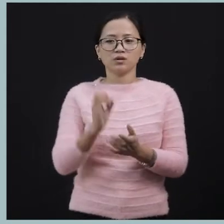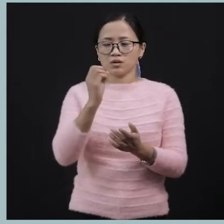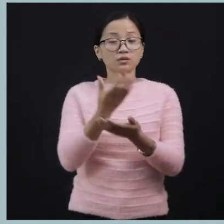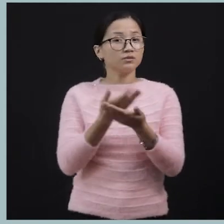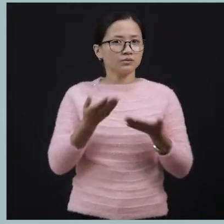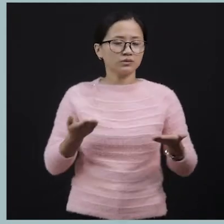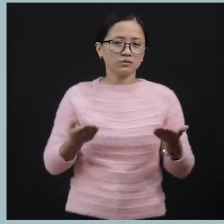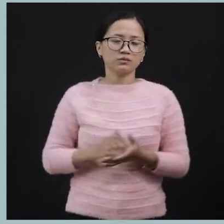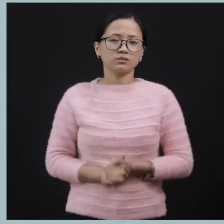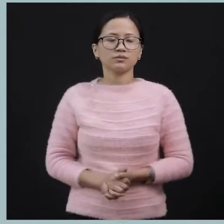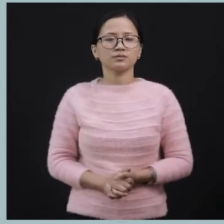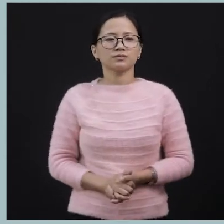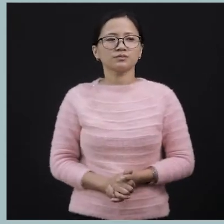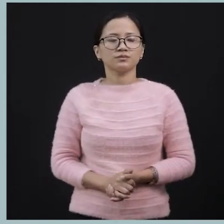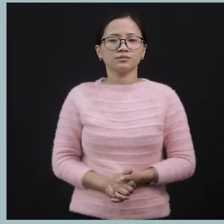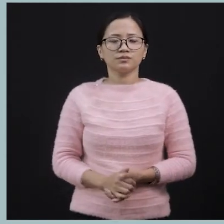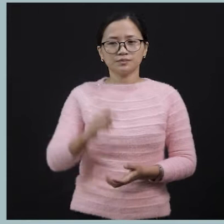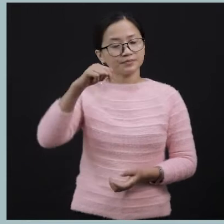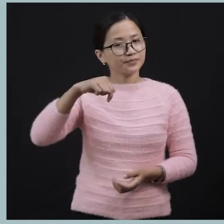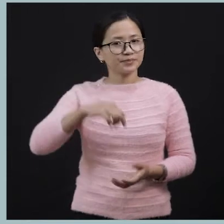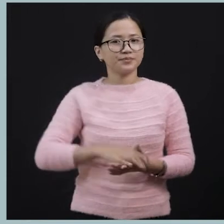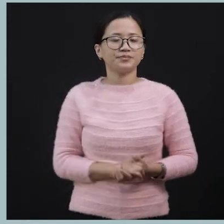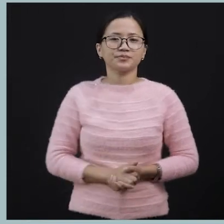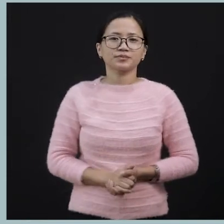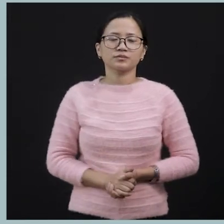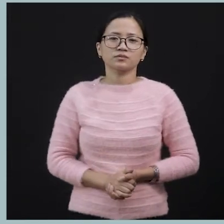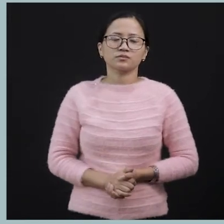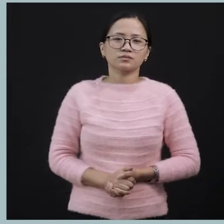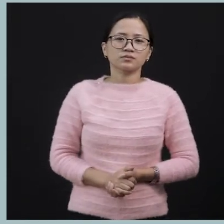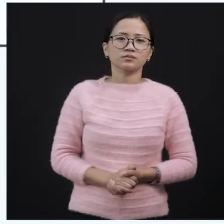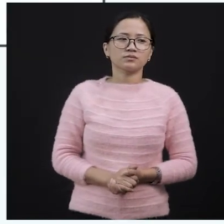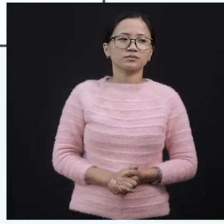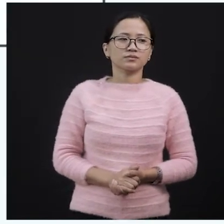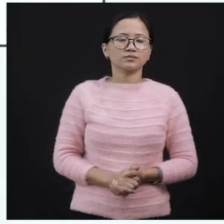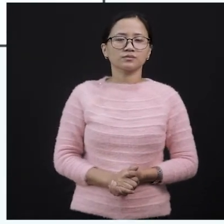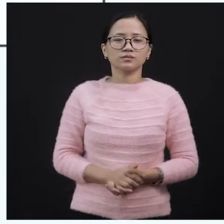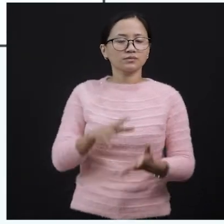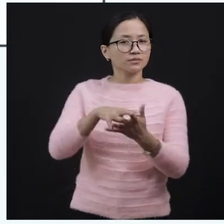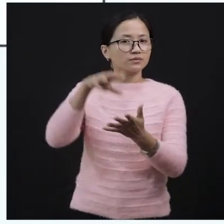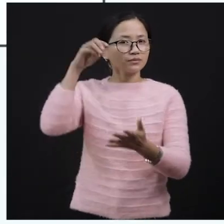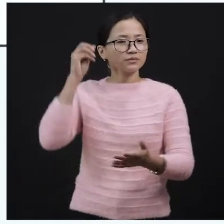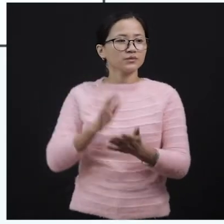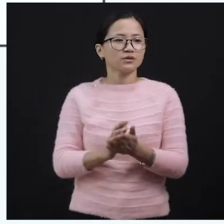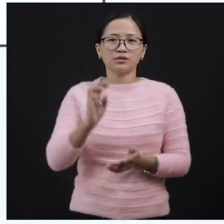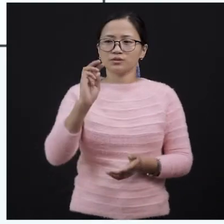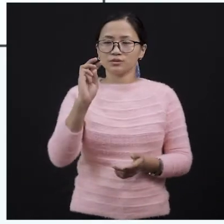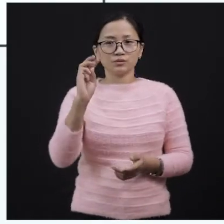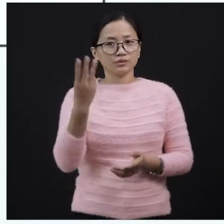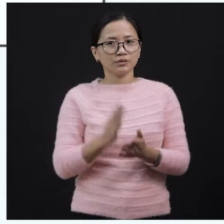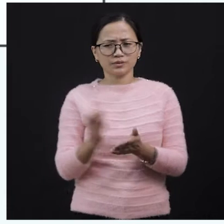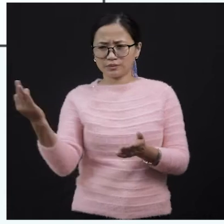object. Now, dear students, we will learn these 3 new